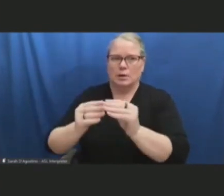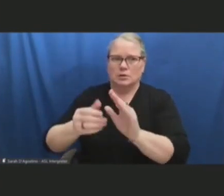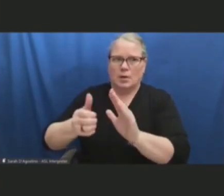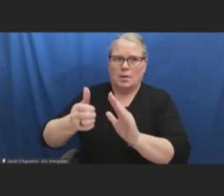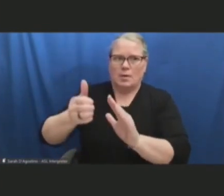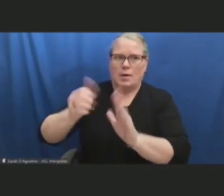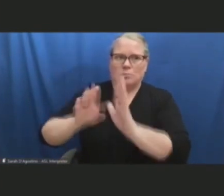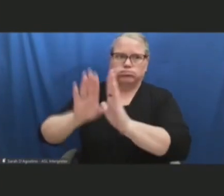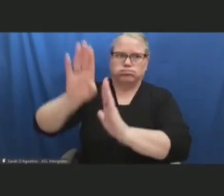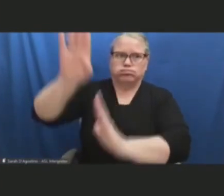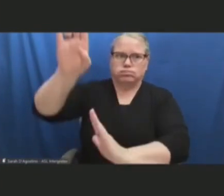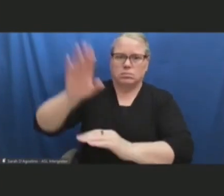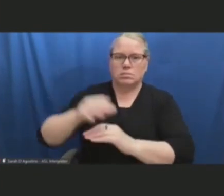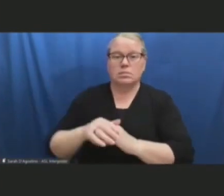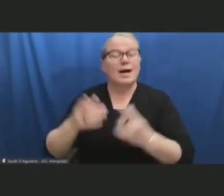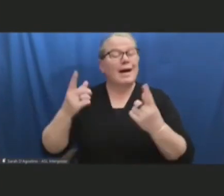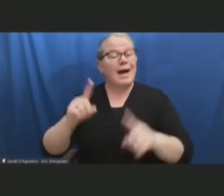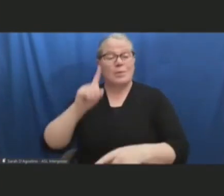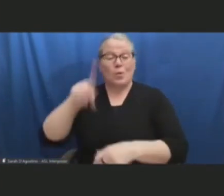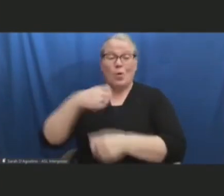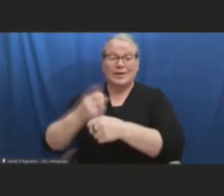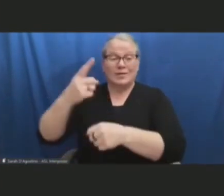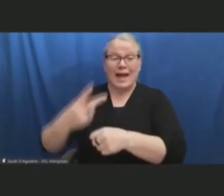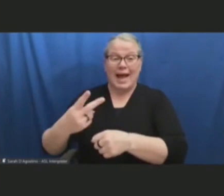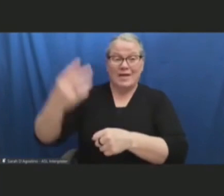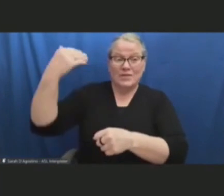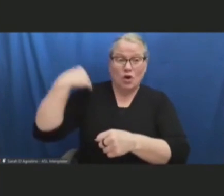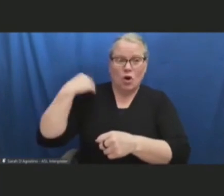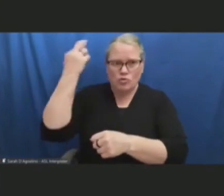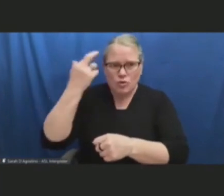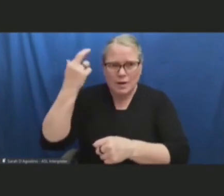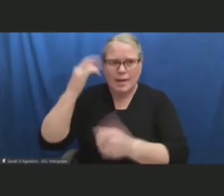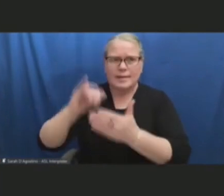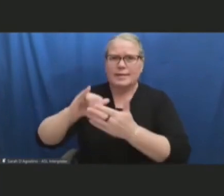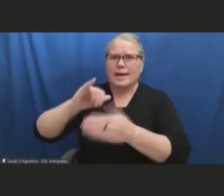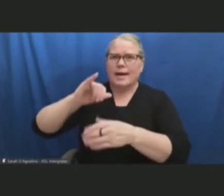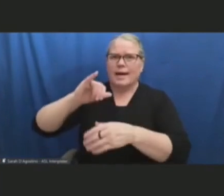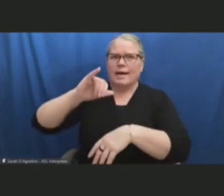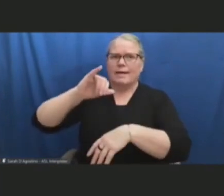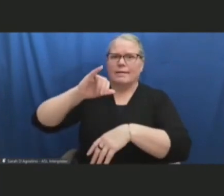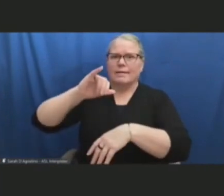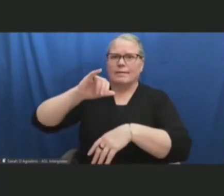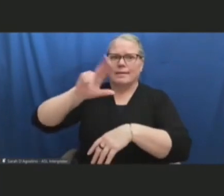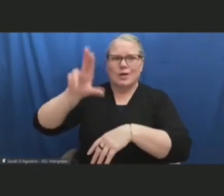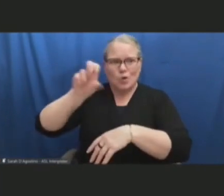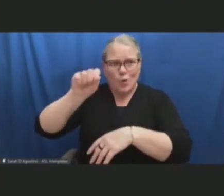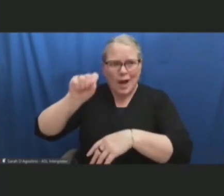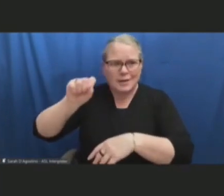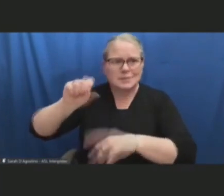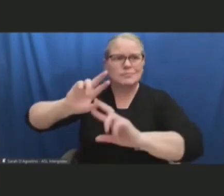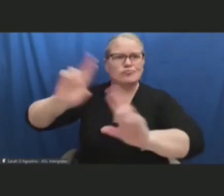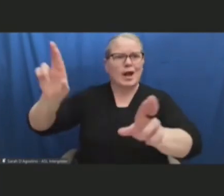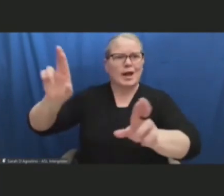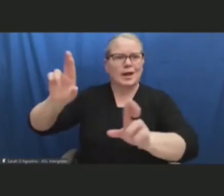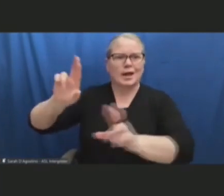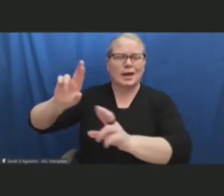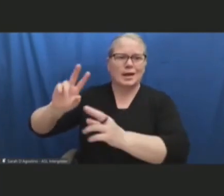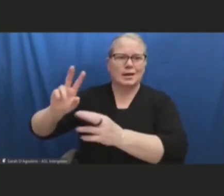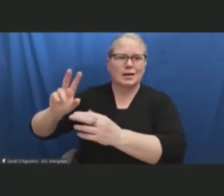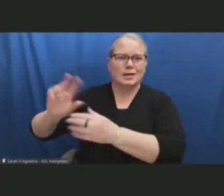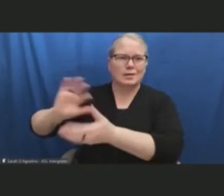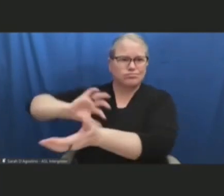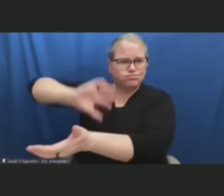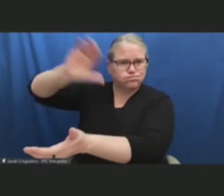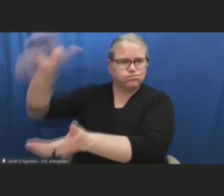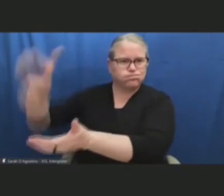national stockpile a year and a half ago, and we worked really hard to get the PPE ready to go. We had all the masks,